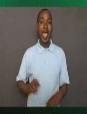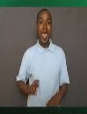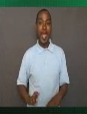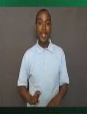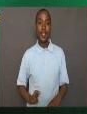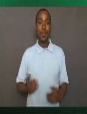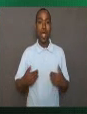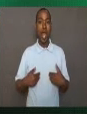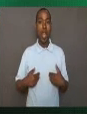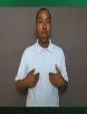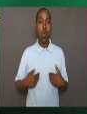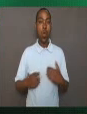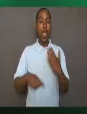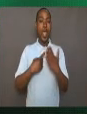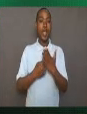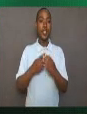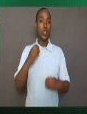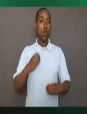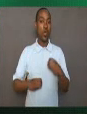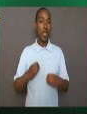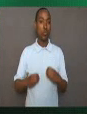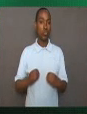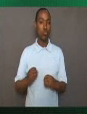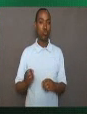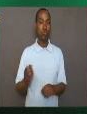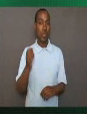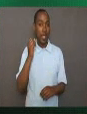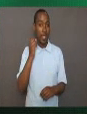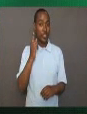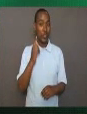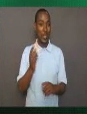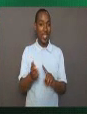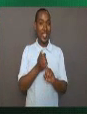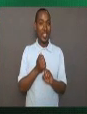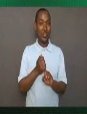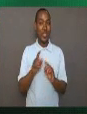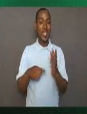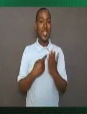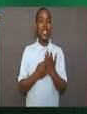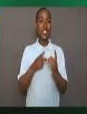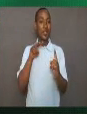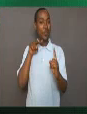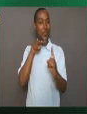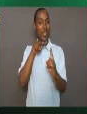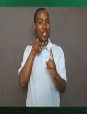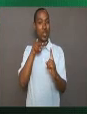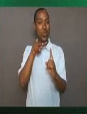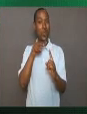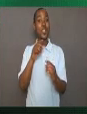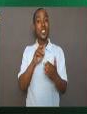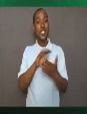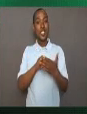Please take note of these organs, students, as they will be the focus of our